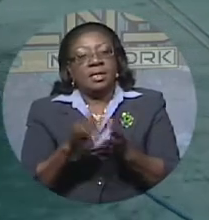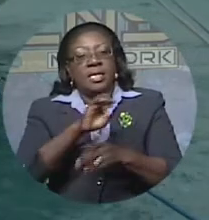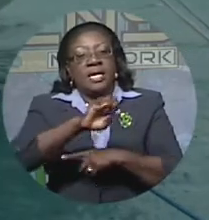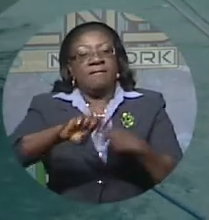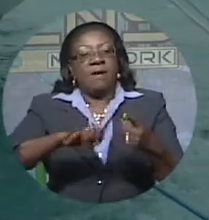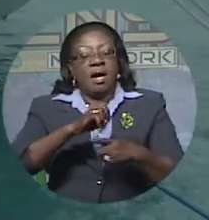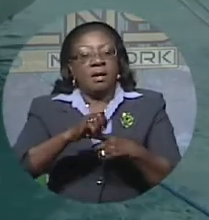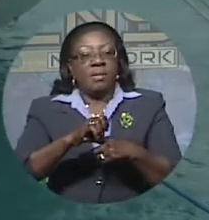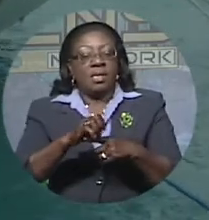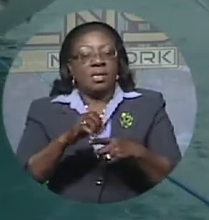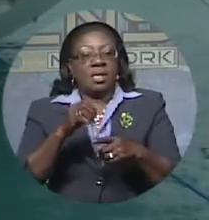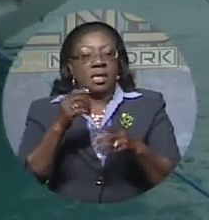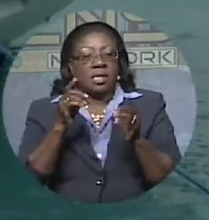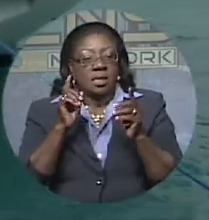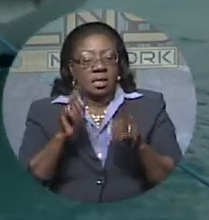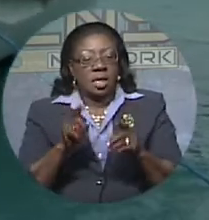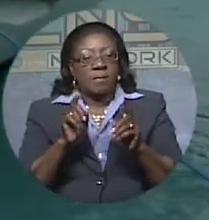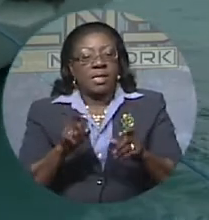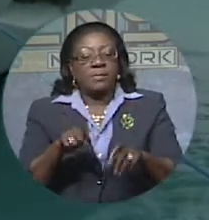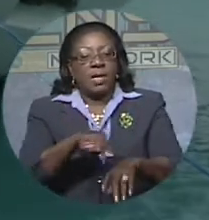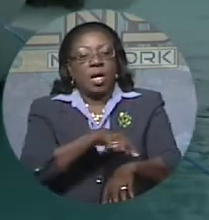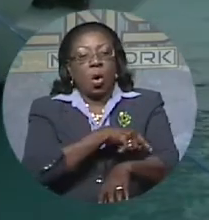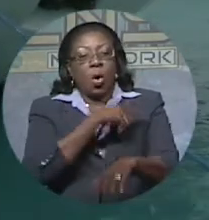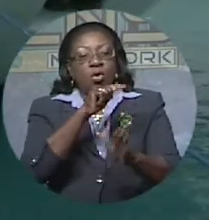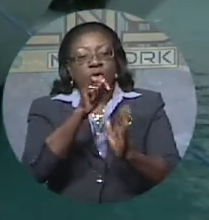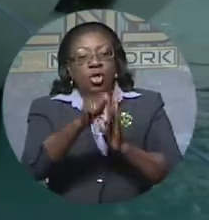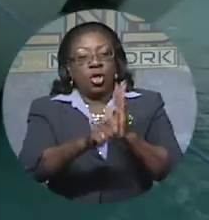environmental consideration must be long-term.